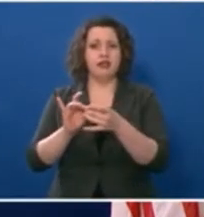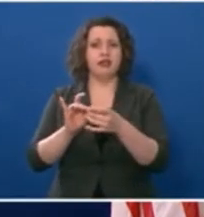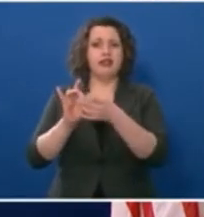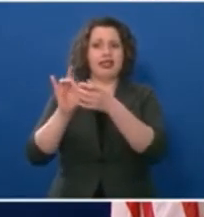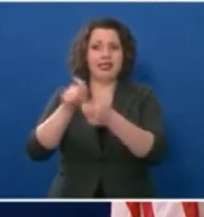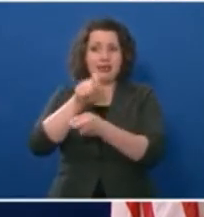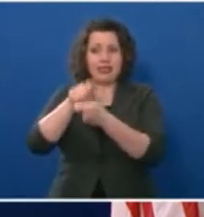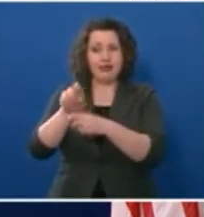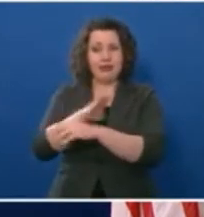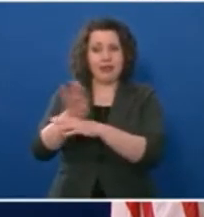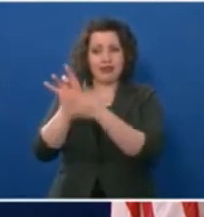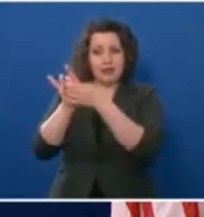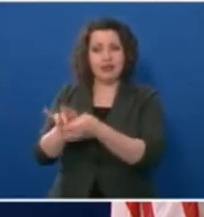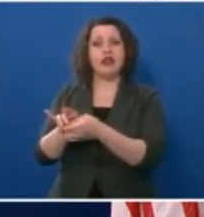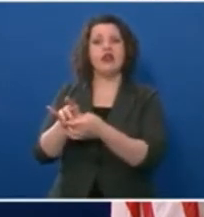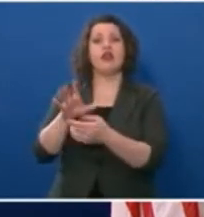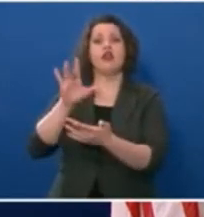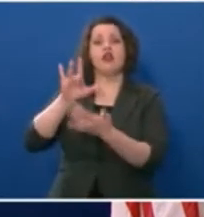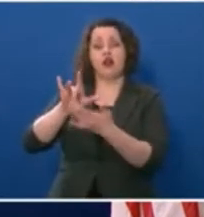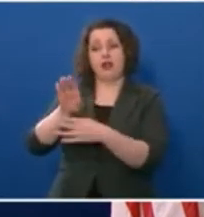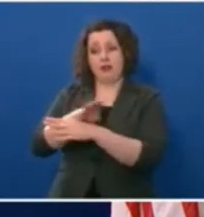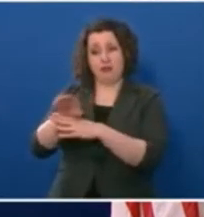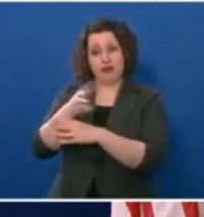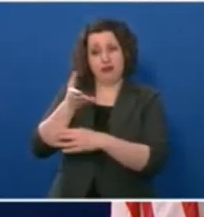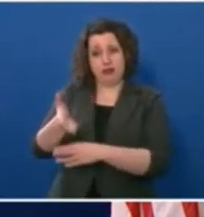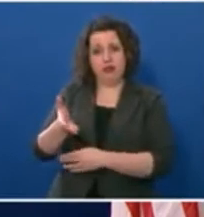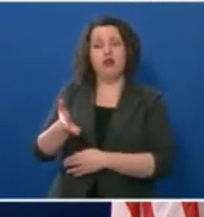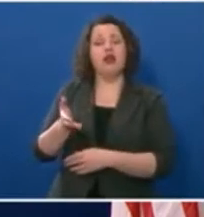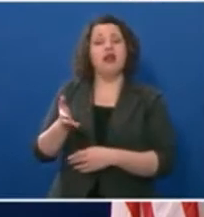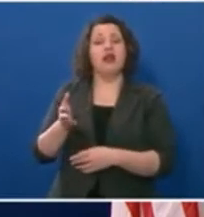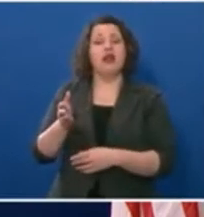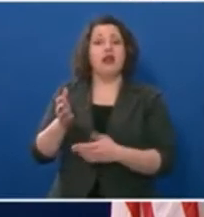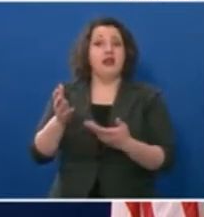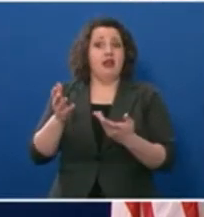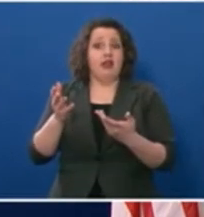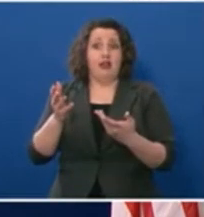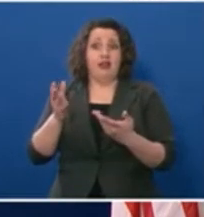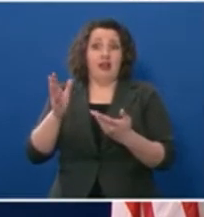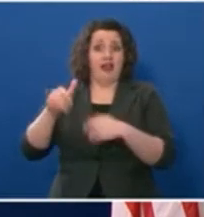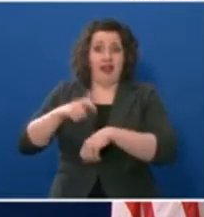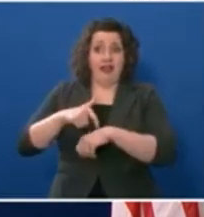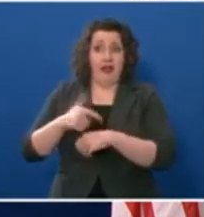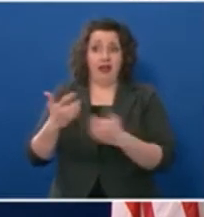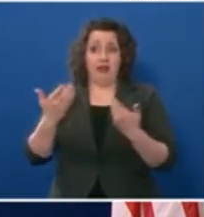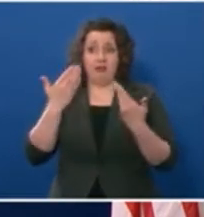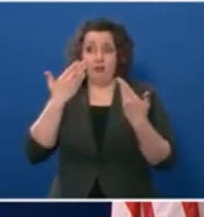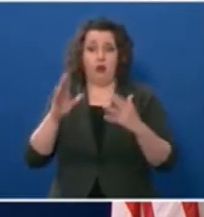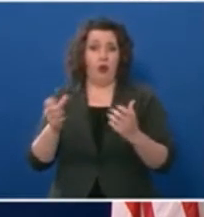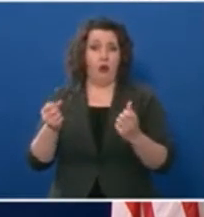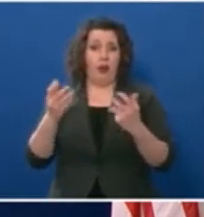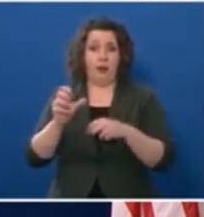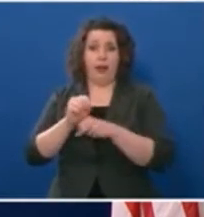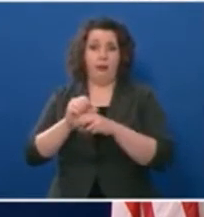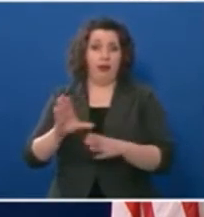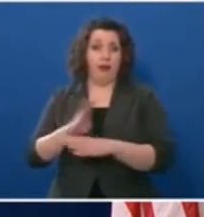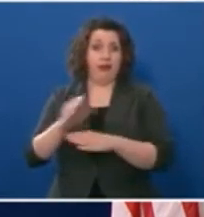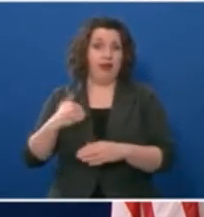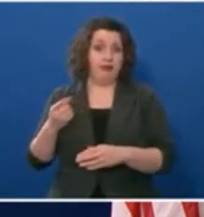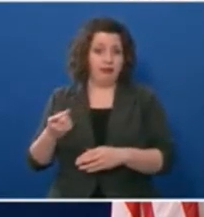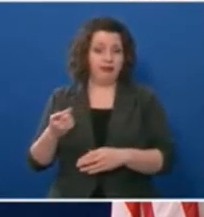specific business. They reach out to the business. At that point, they don't know the number of employees that the business has, and so through